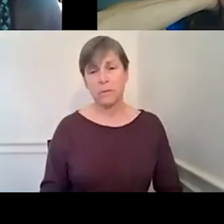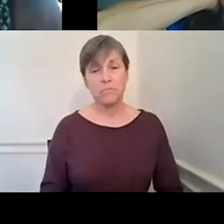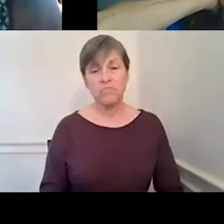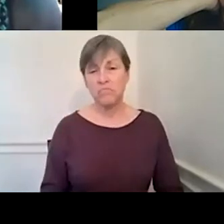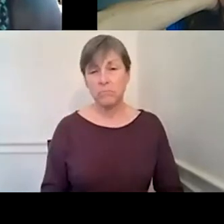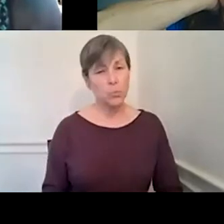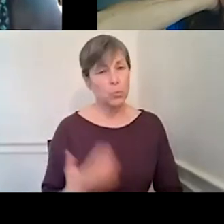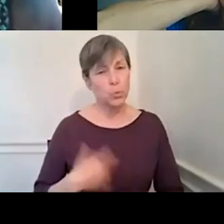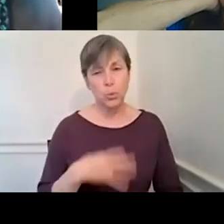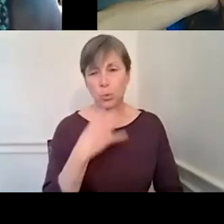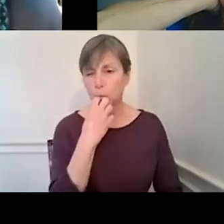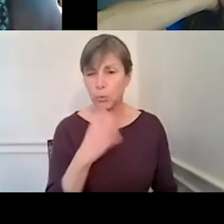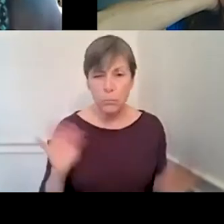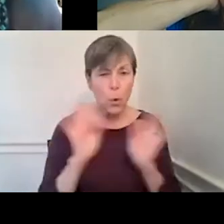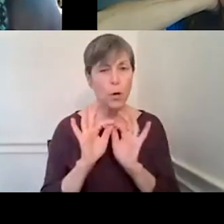critical.